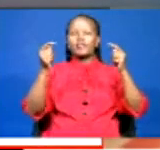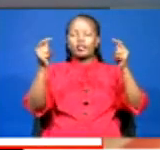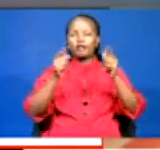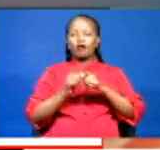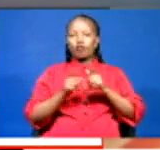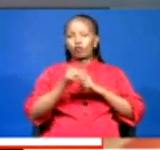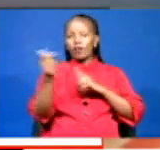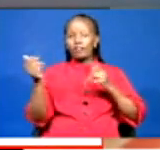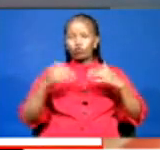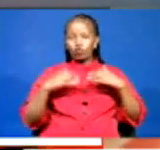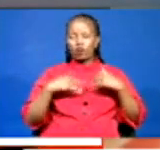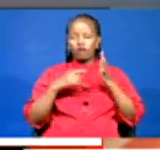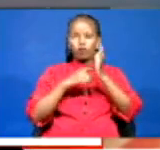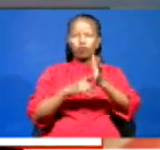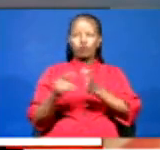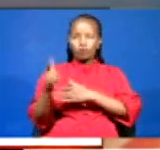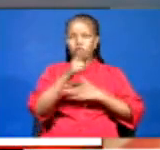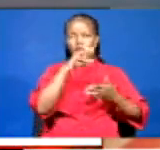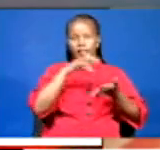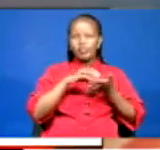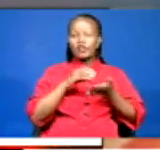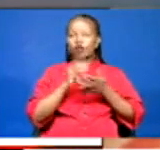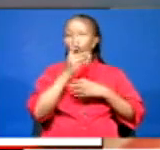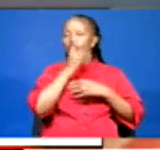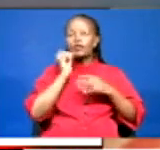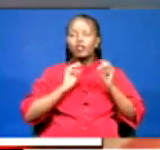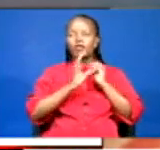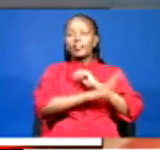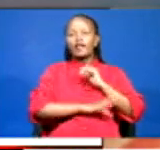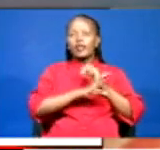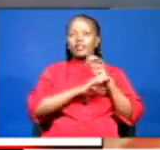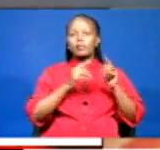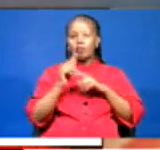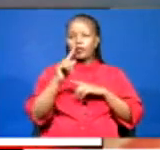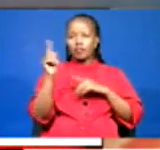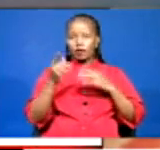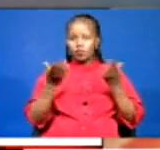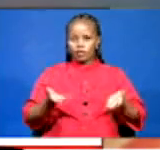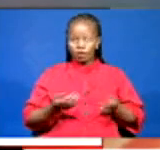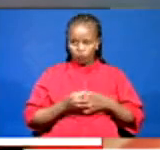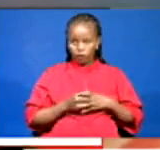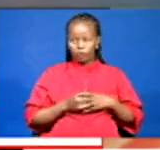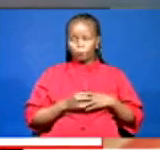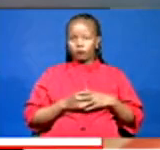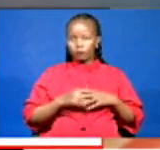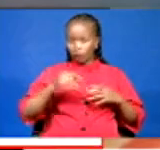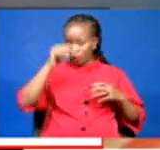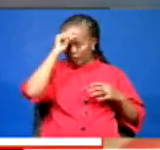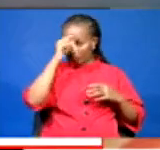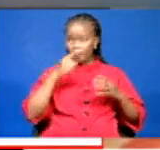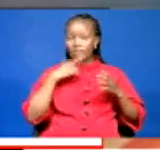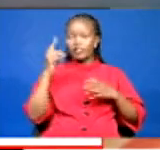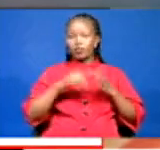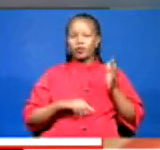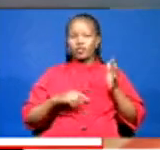this broadcast on the state of drought in the country. But for now, we begin with the pilot strike. The government says the ongoing strike